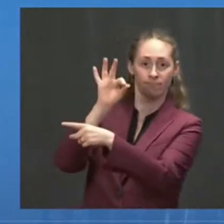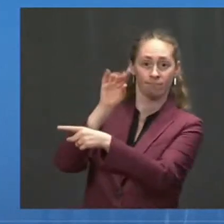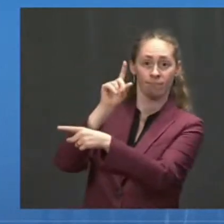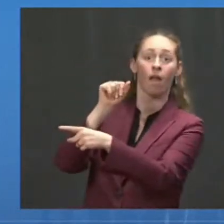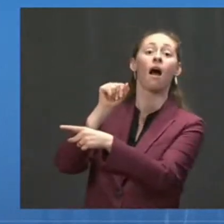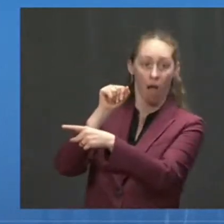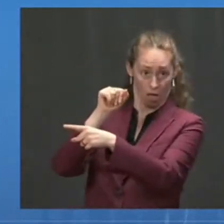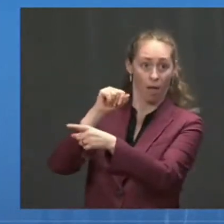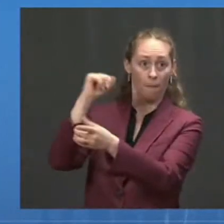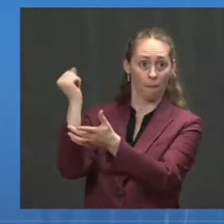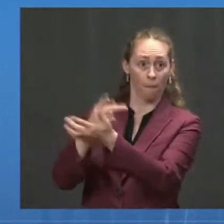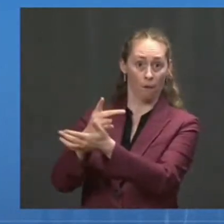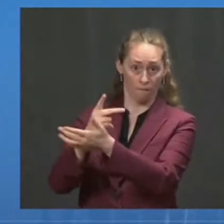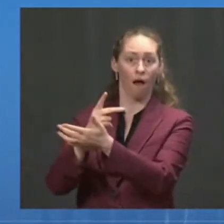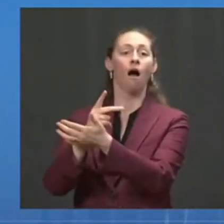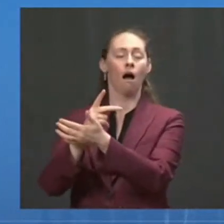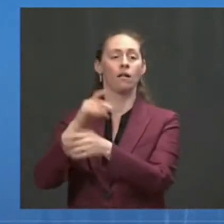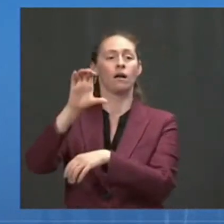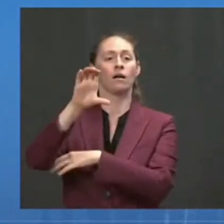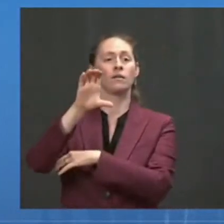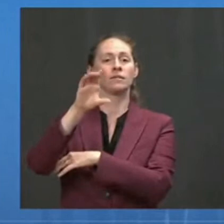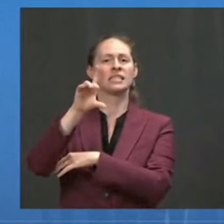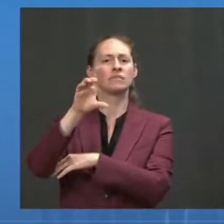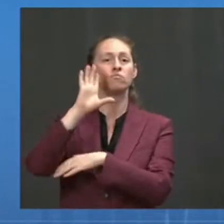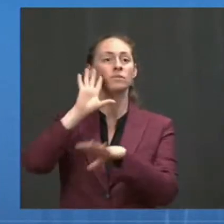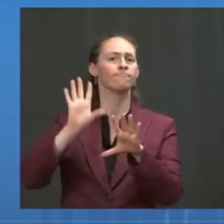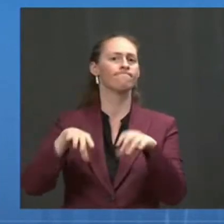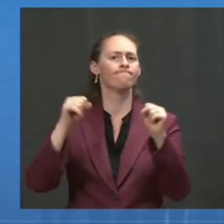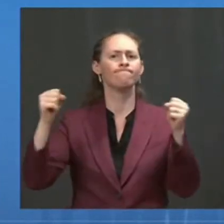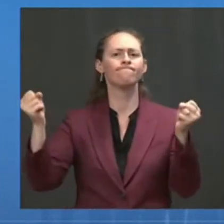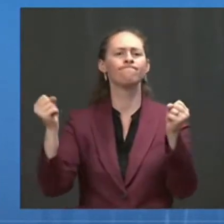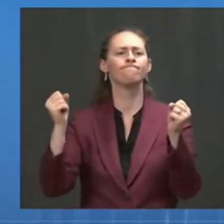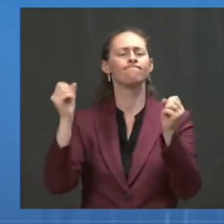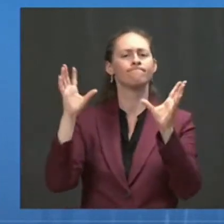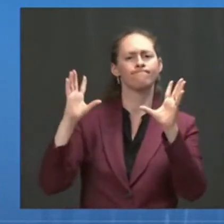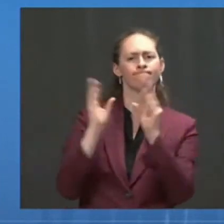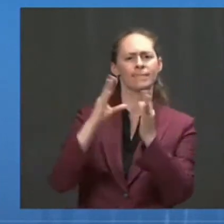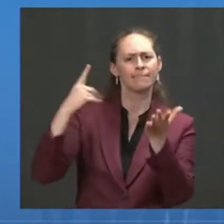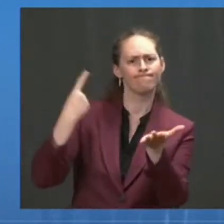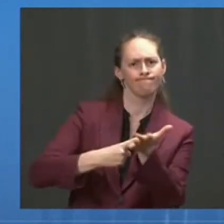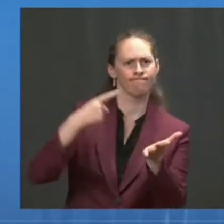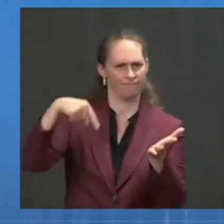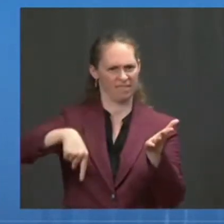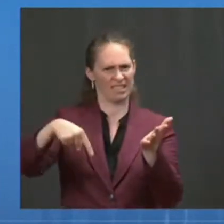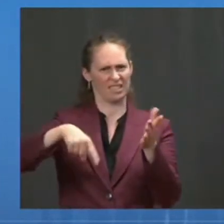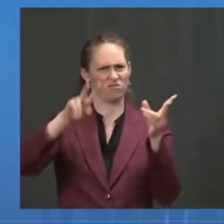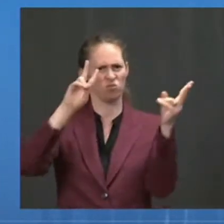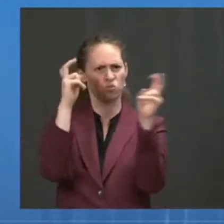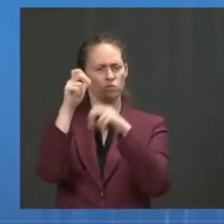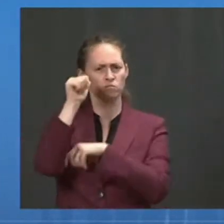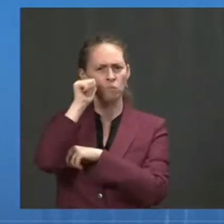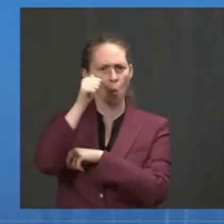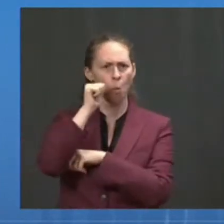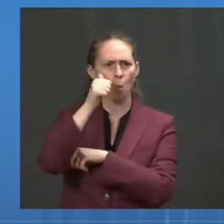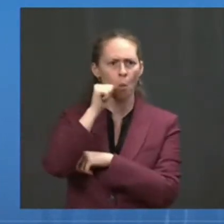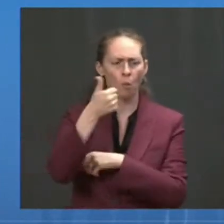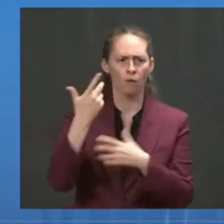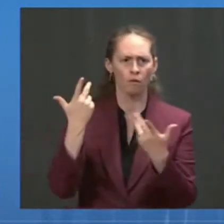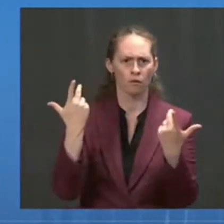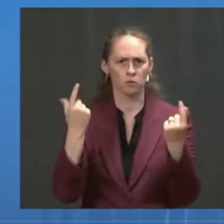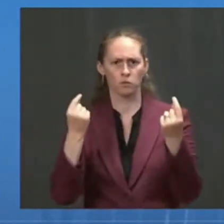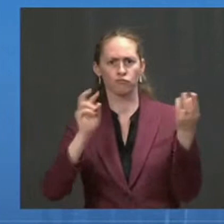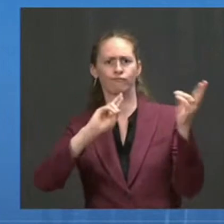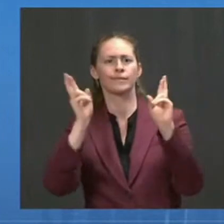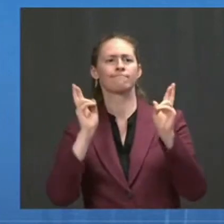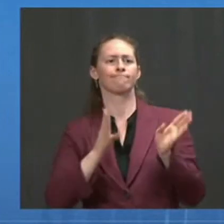on Immunization Practices tomorrow to discuss this issue and offer their expert insights and recommendations. We